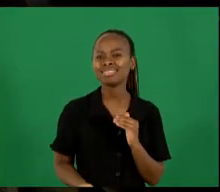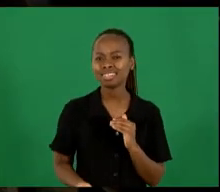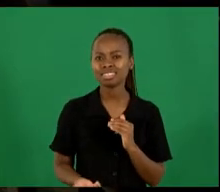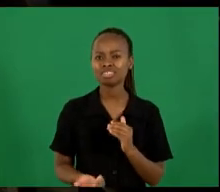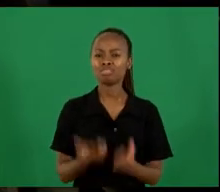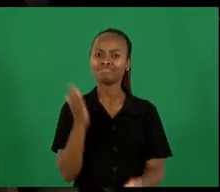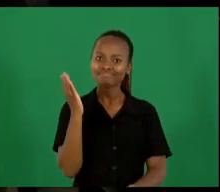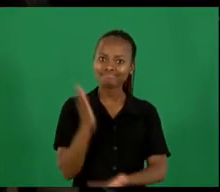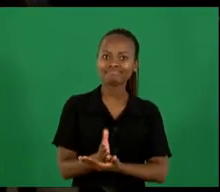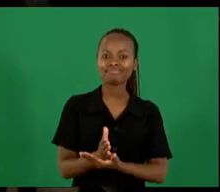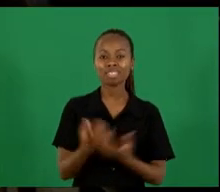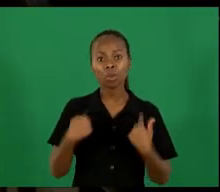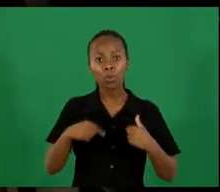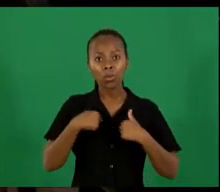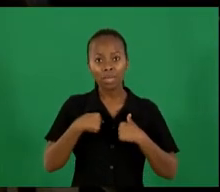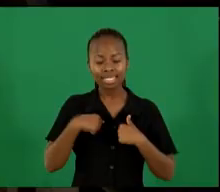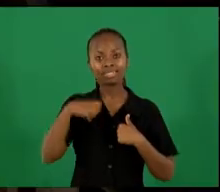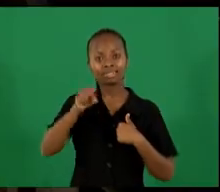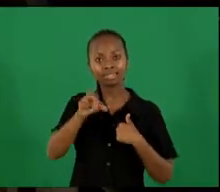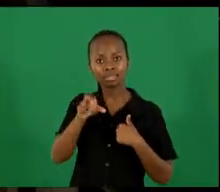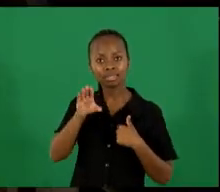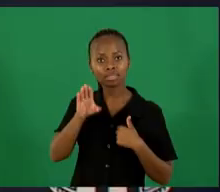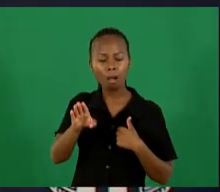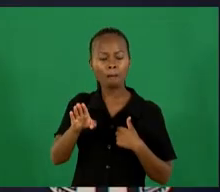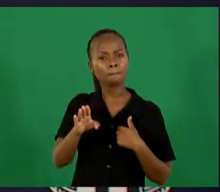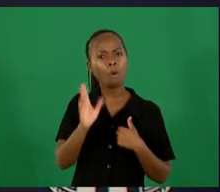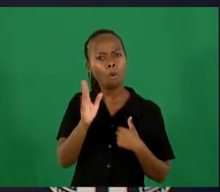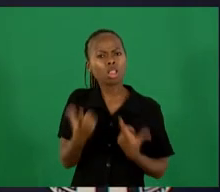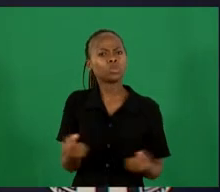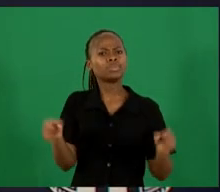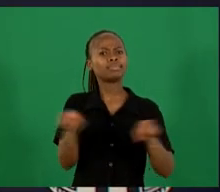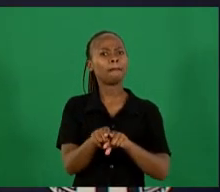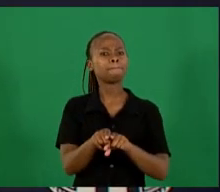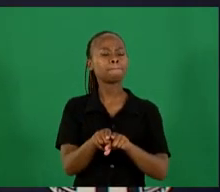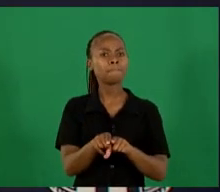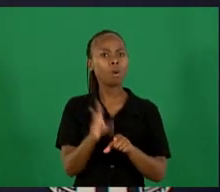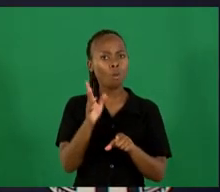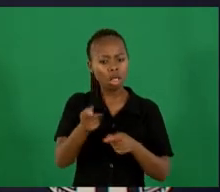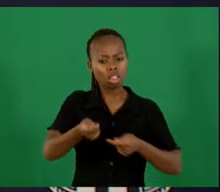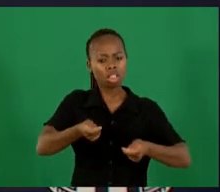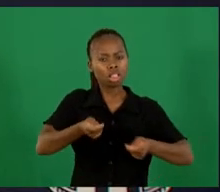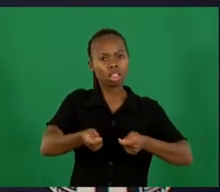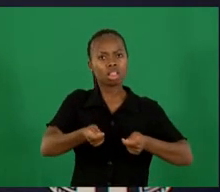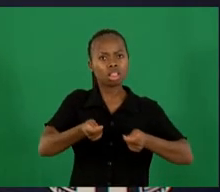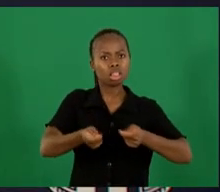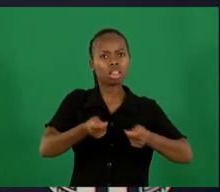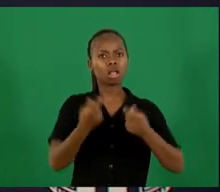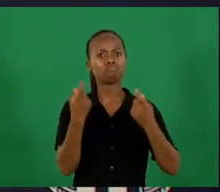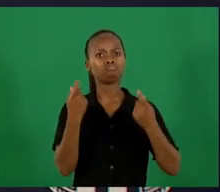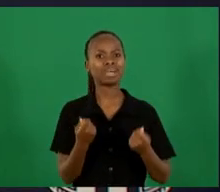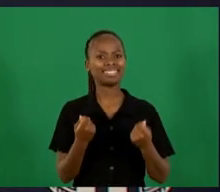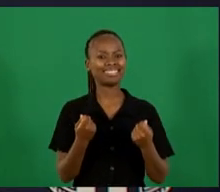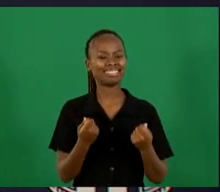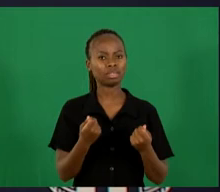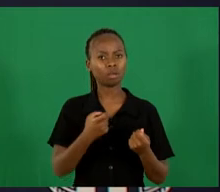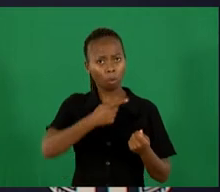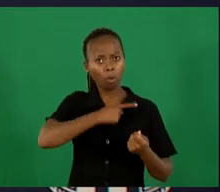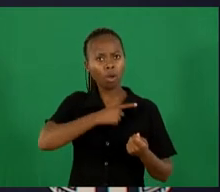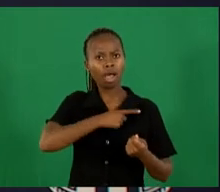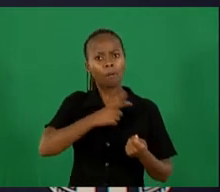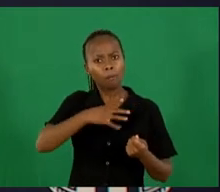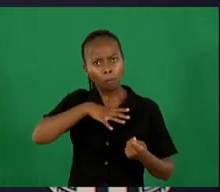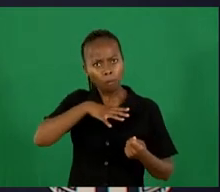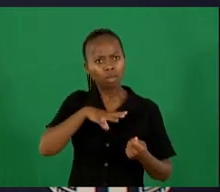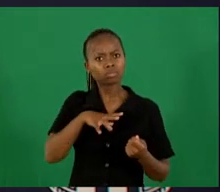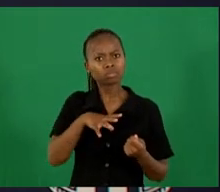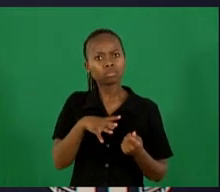this central bank means business about price stability, because that is the remit that we are tasked